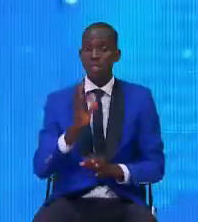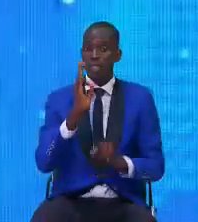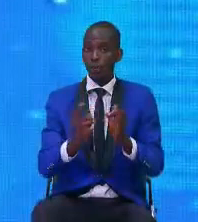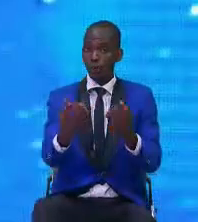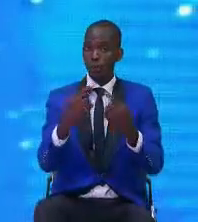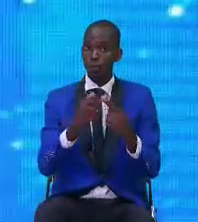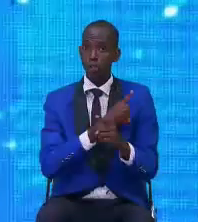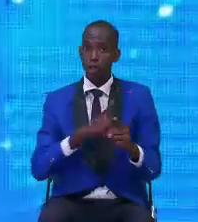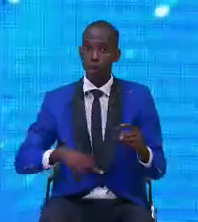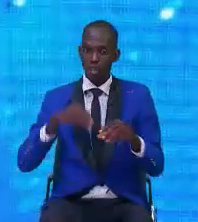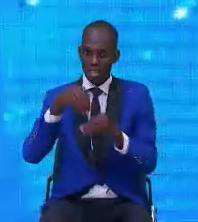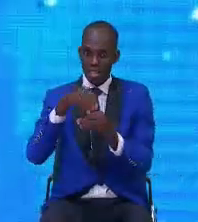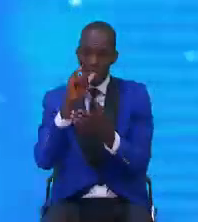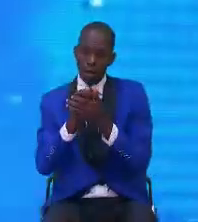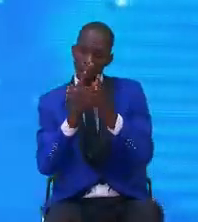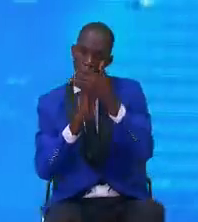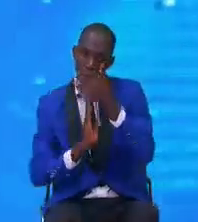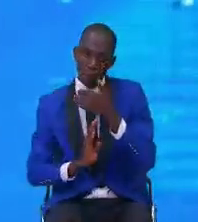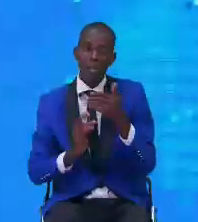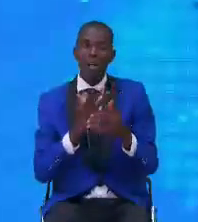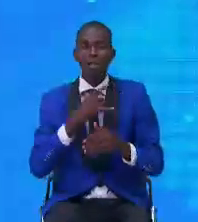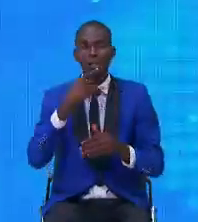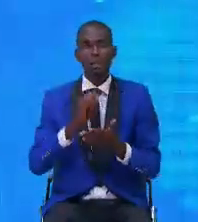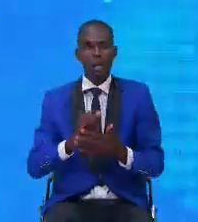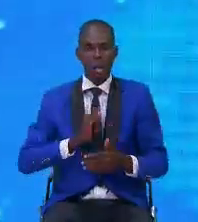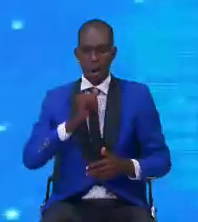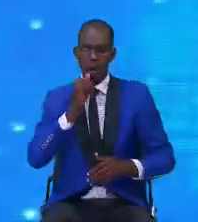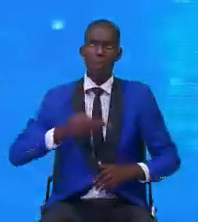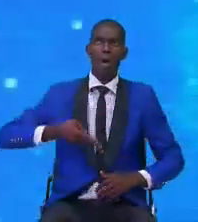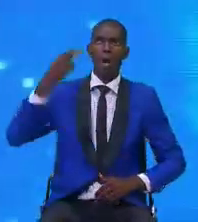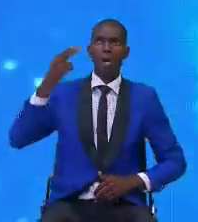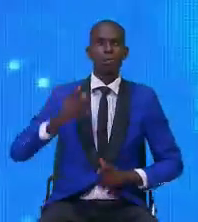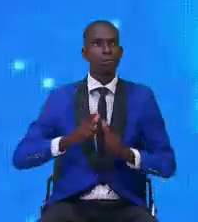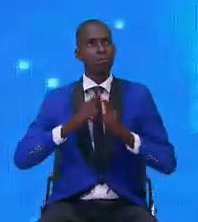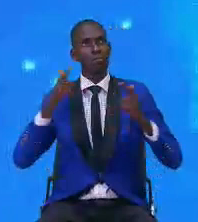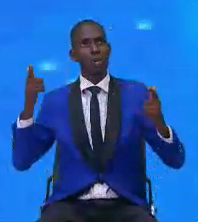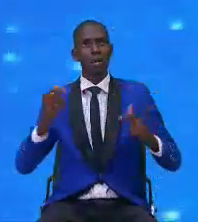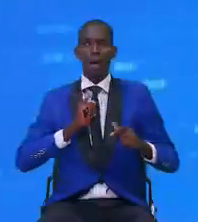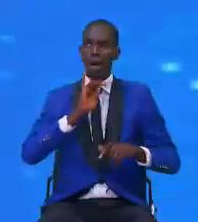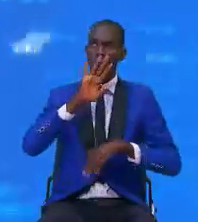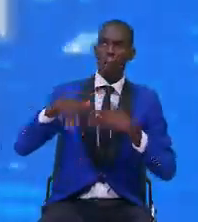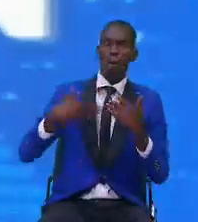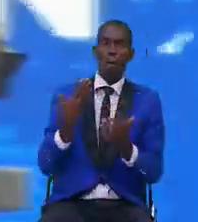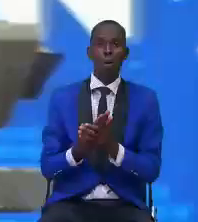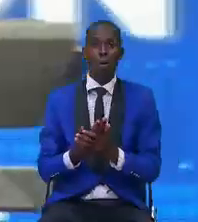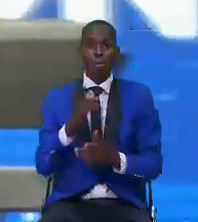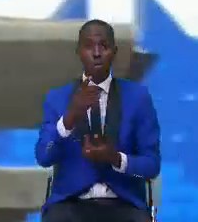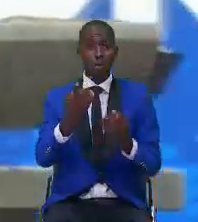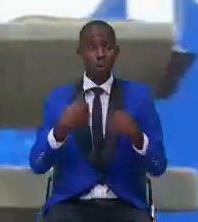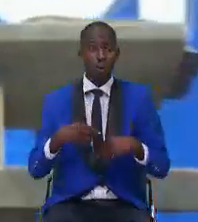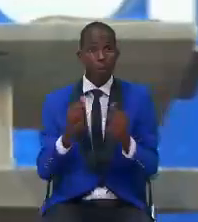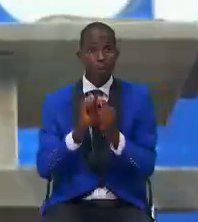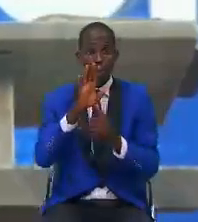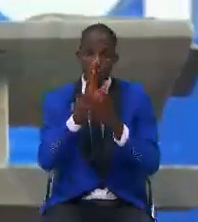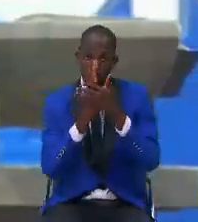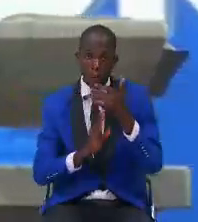humility, and you're not saying, I am high, I am great, I am all in all. You come with humility. That's what